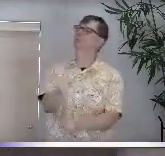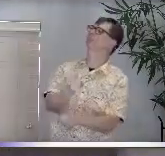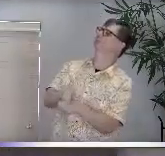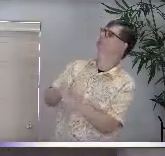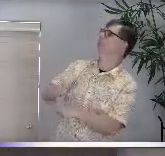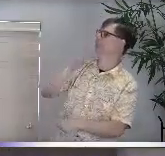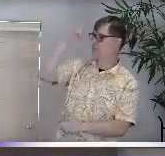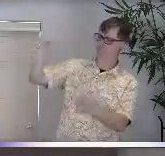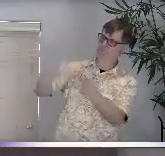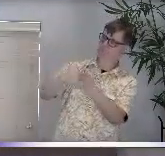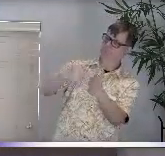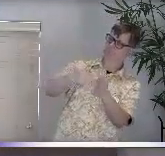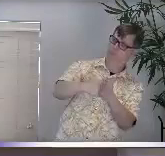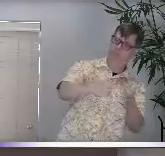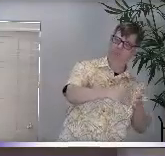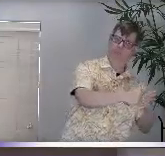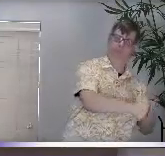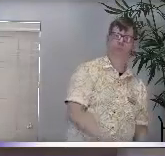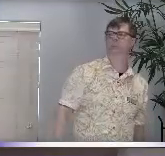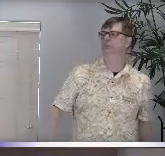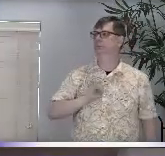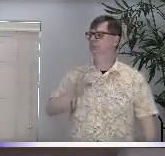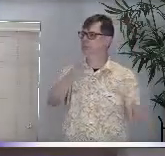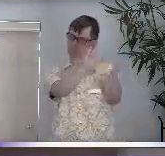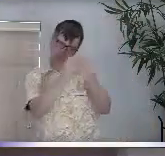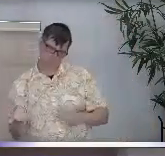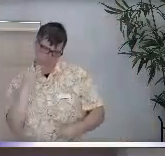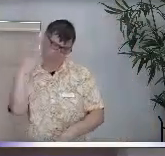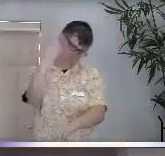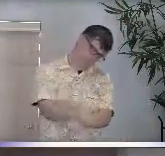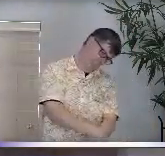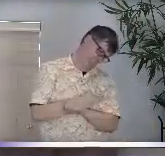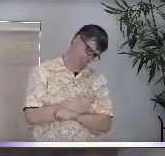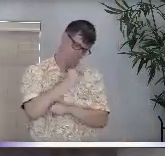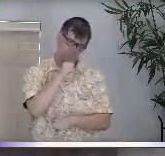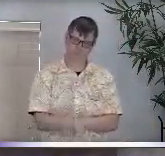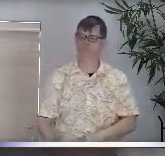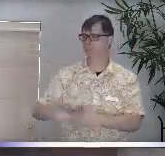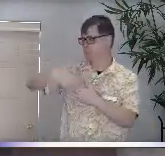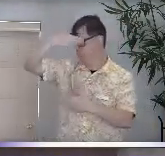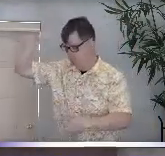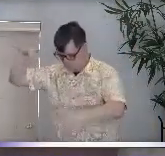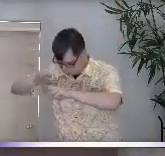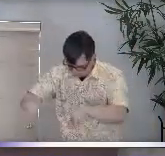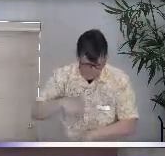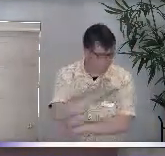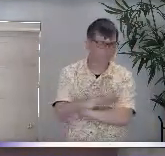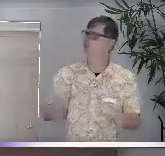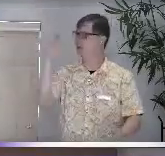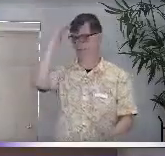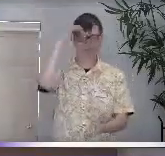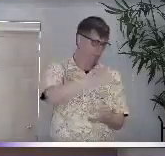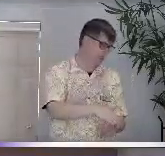is really challenging. And it takes a lot of commitment and dedication and introspection like you've never believed, because